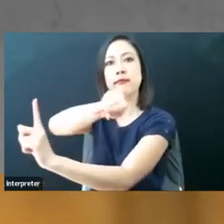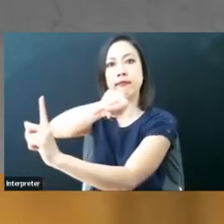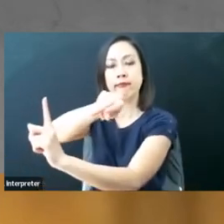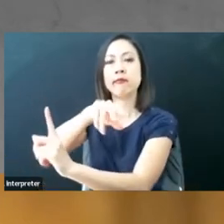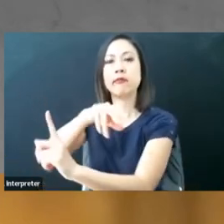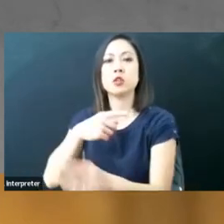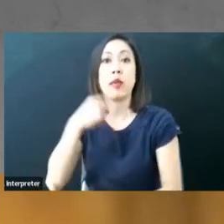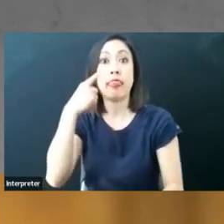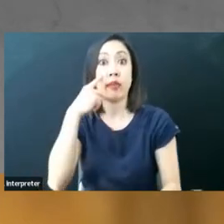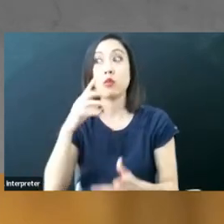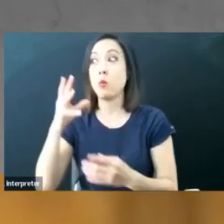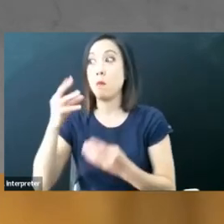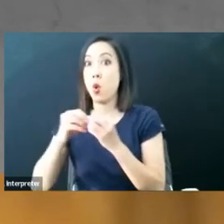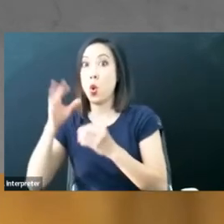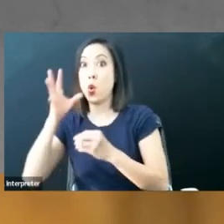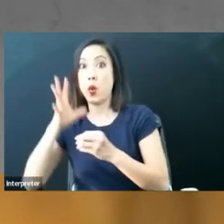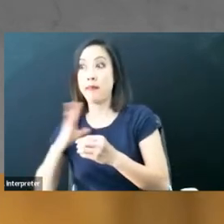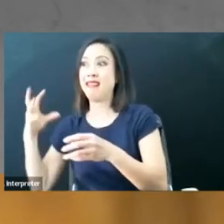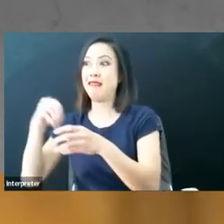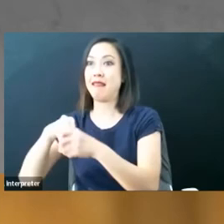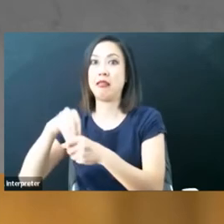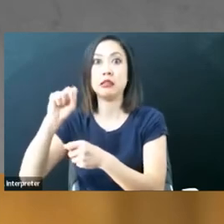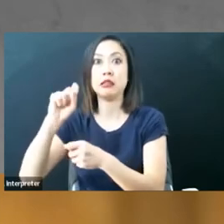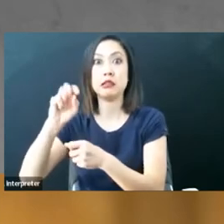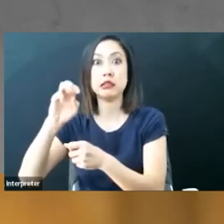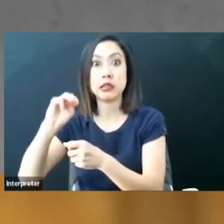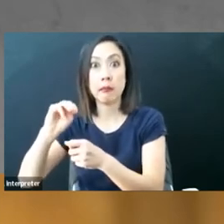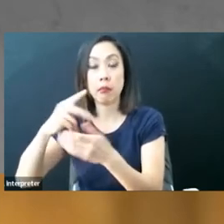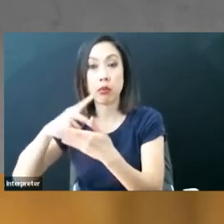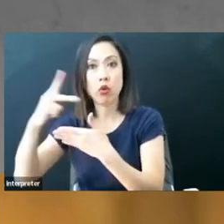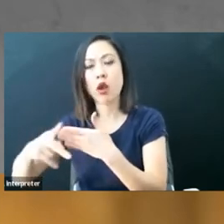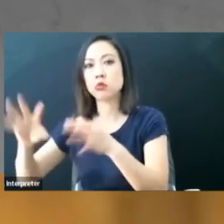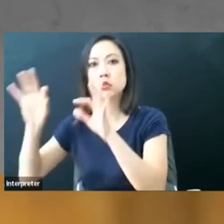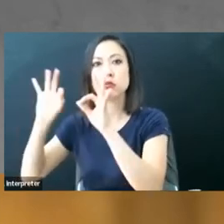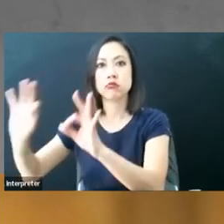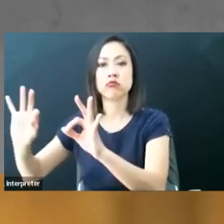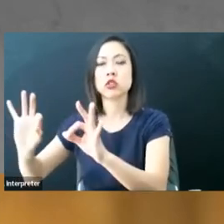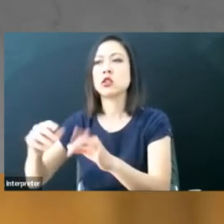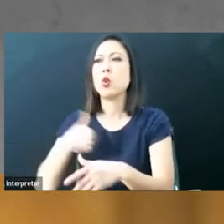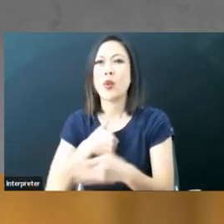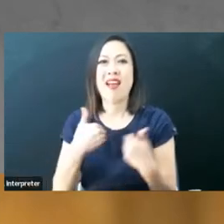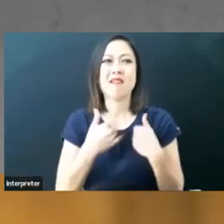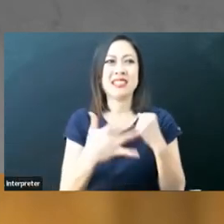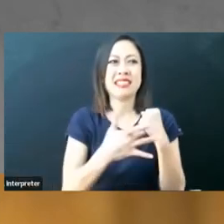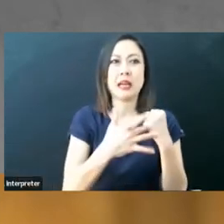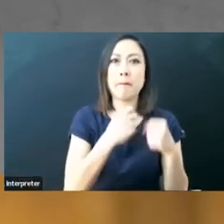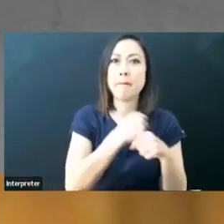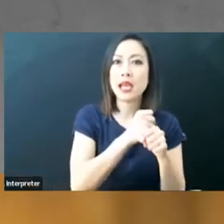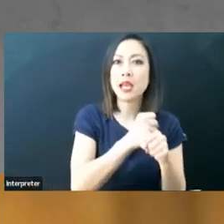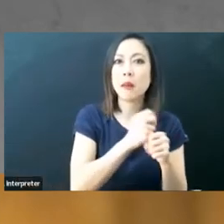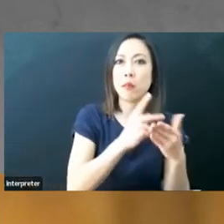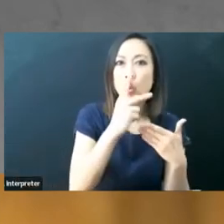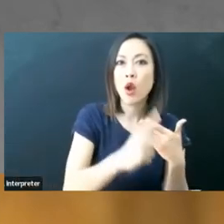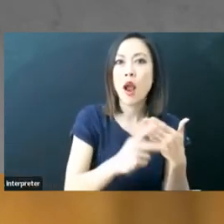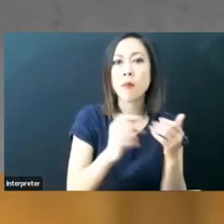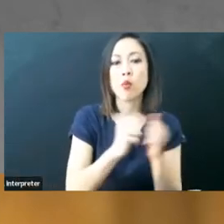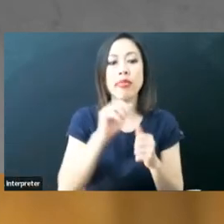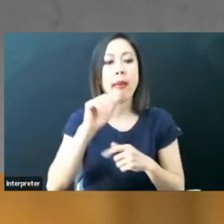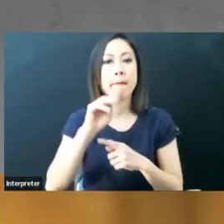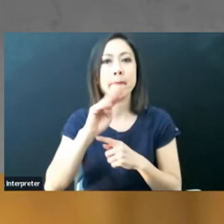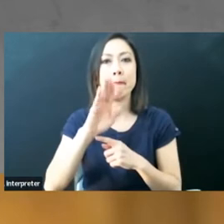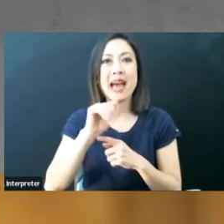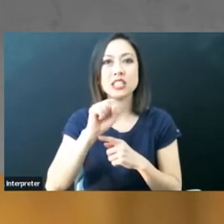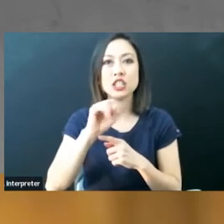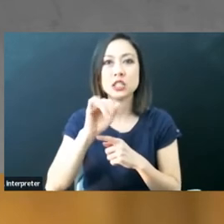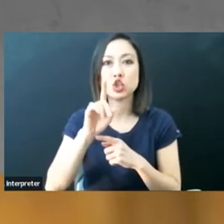think, are fantastic. We're doing a lot of that with things like a Tech Maker program, which are ambassadors and reach outs to younger women